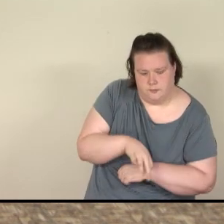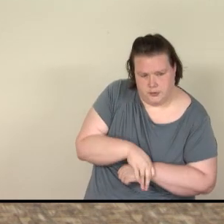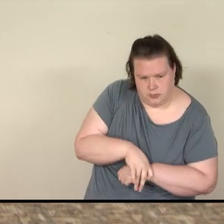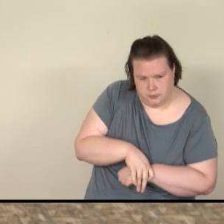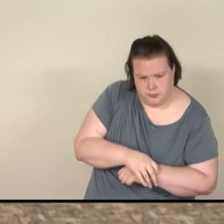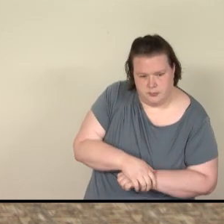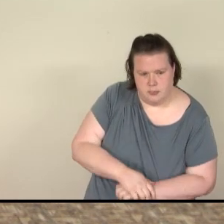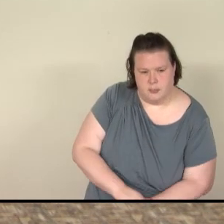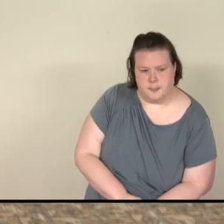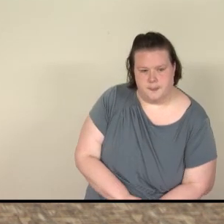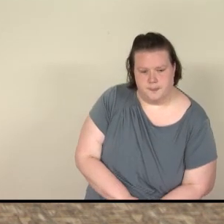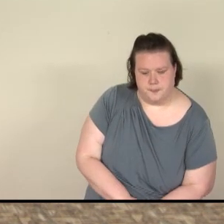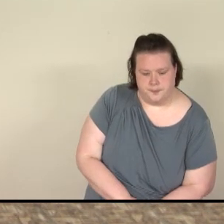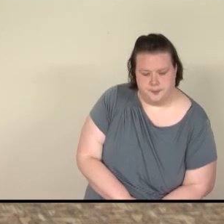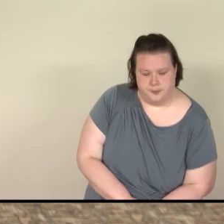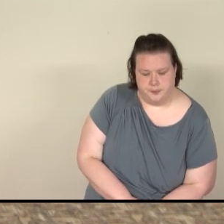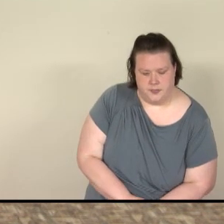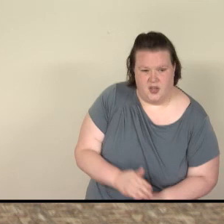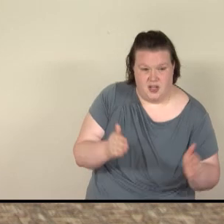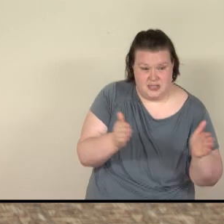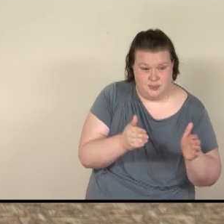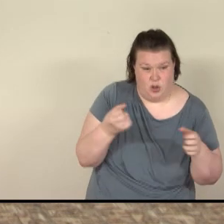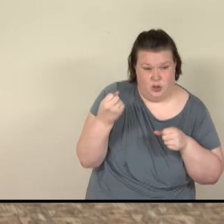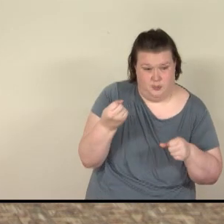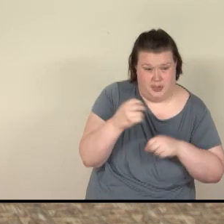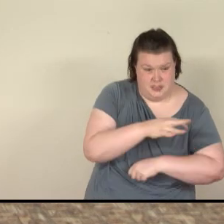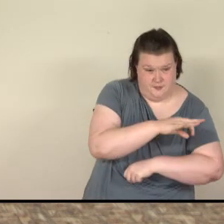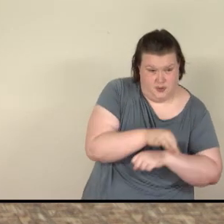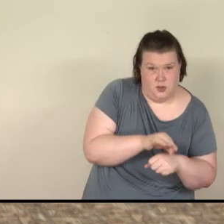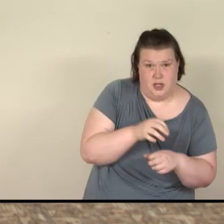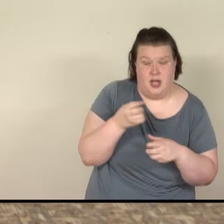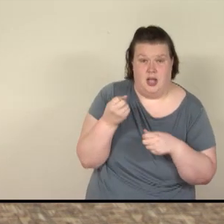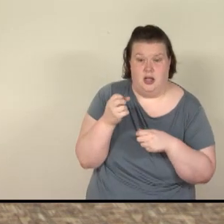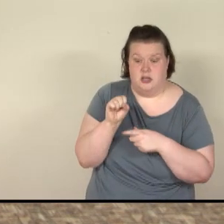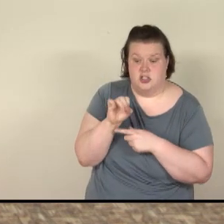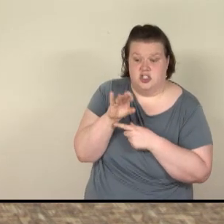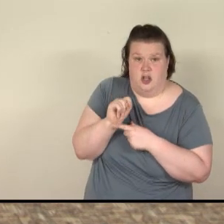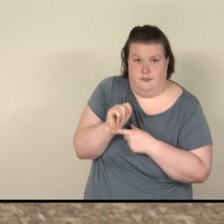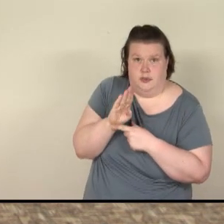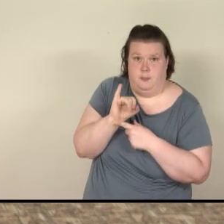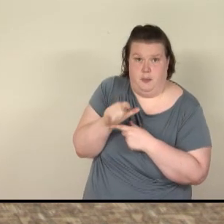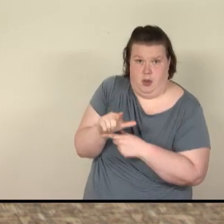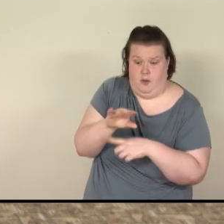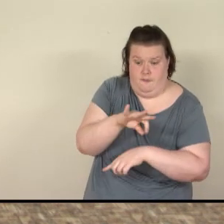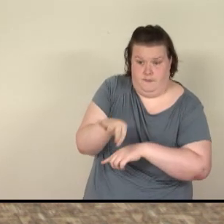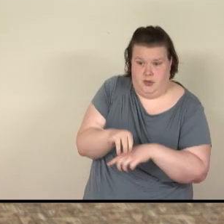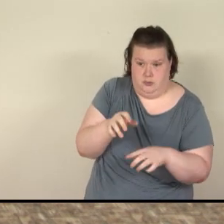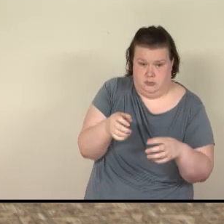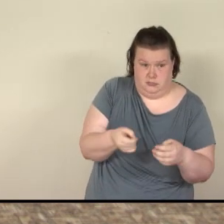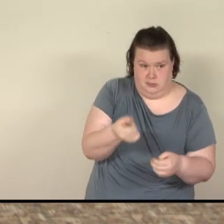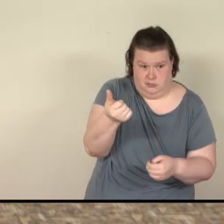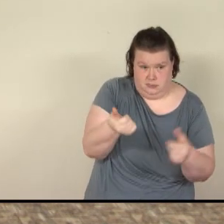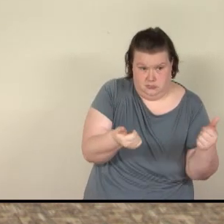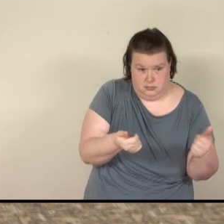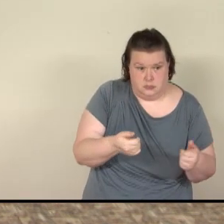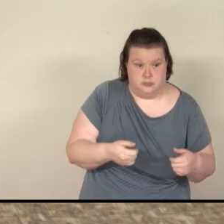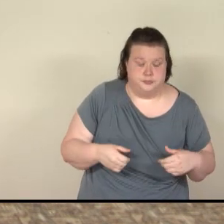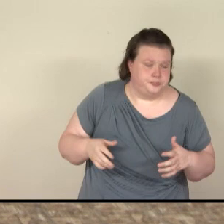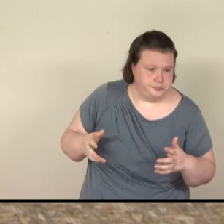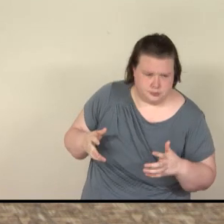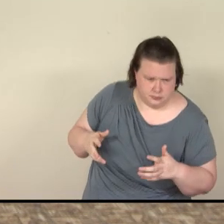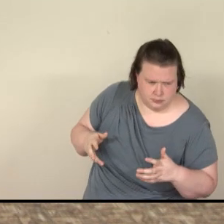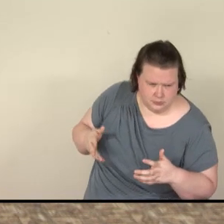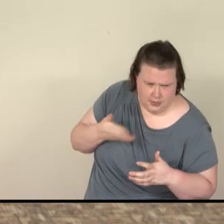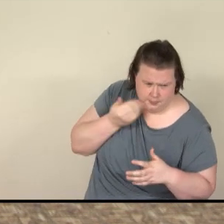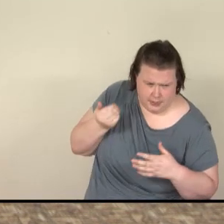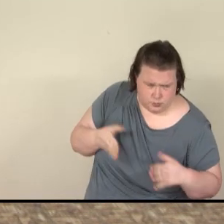out the smaller baseball field and the softball field. Mm-hmm. Yeah. So you're.